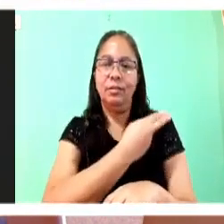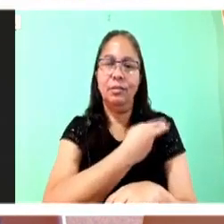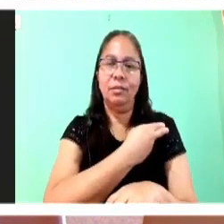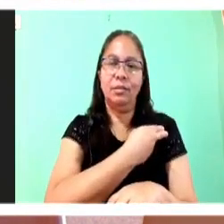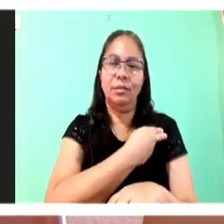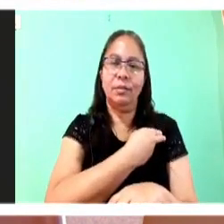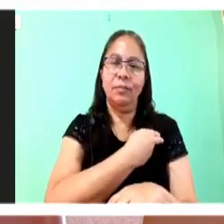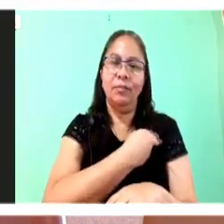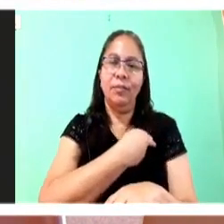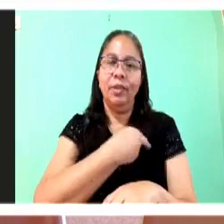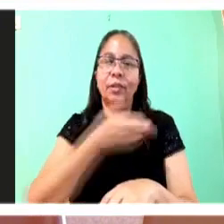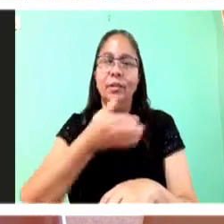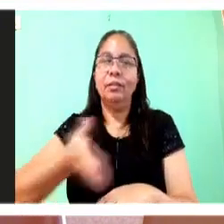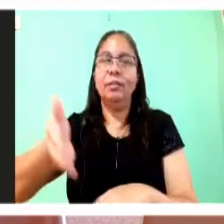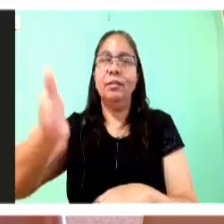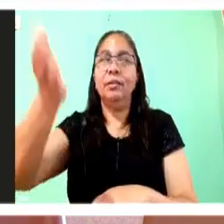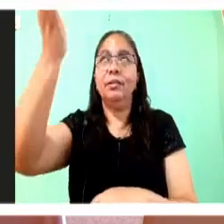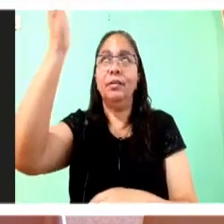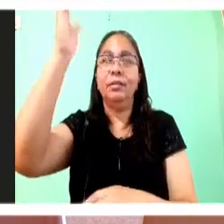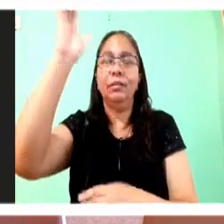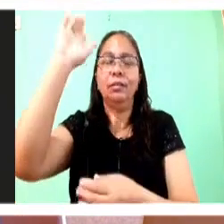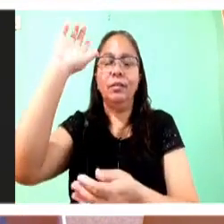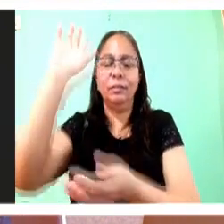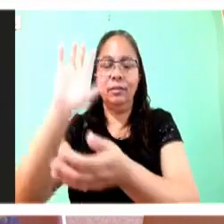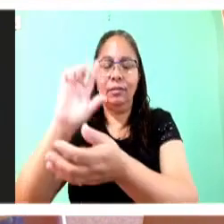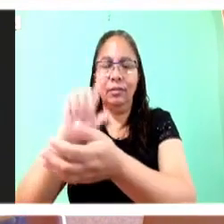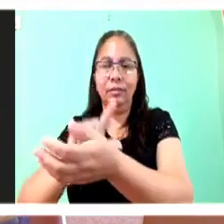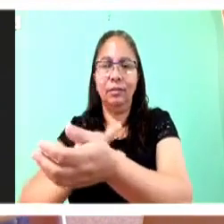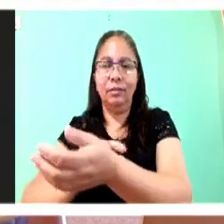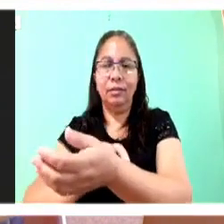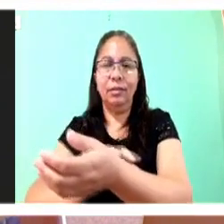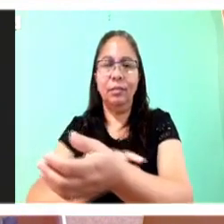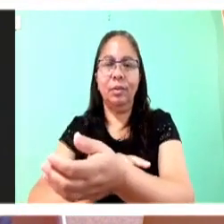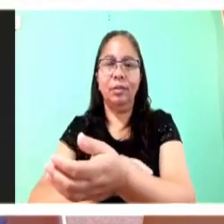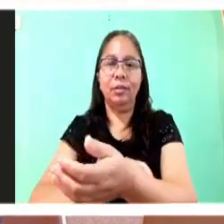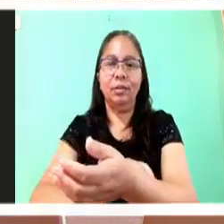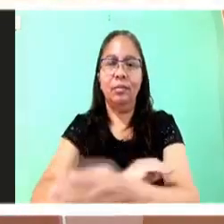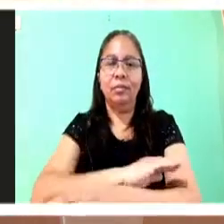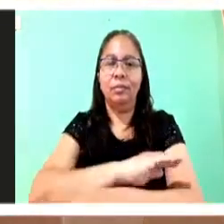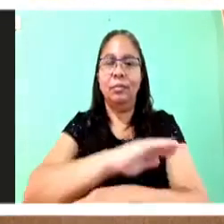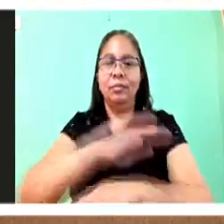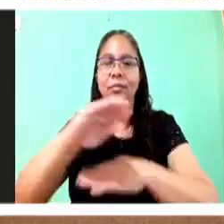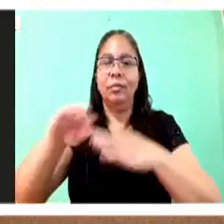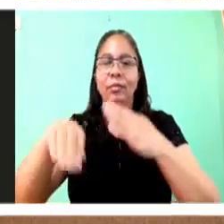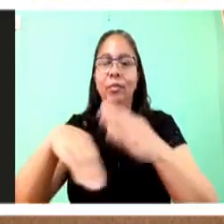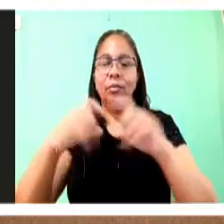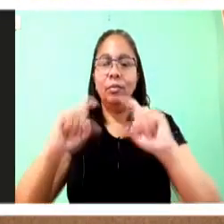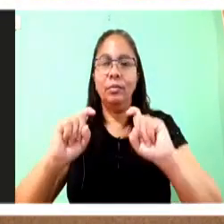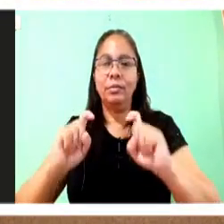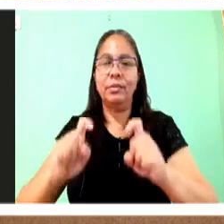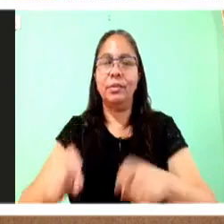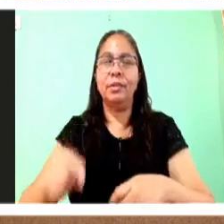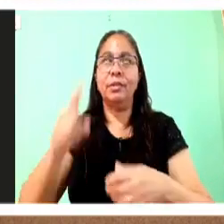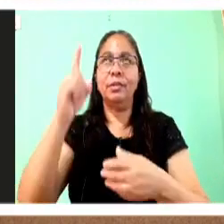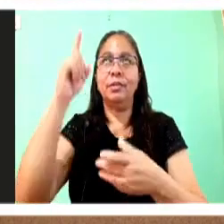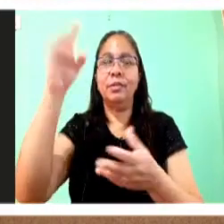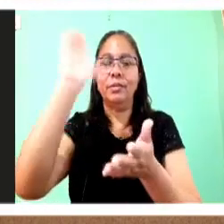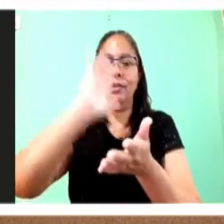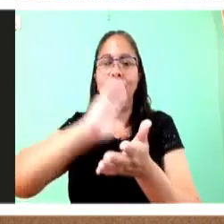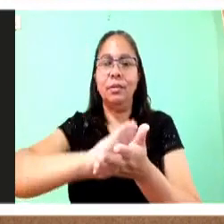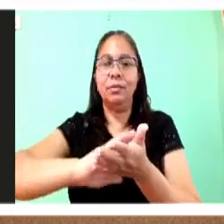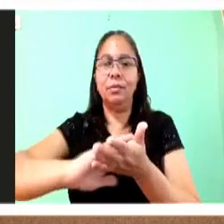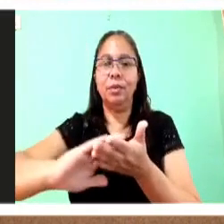us. Lamb of God, you take away the sins of the